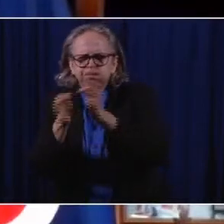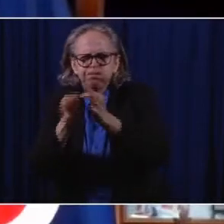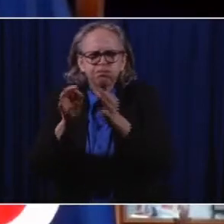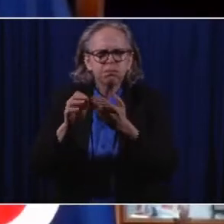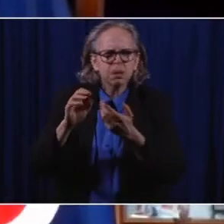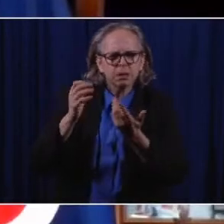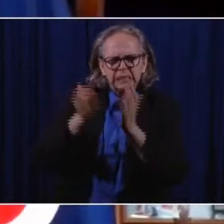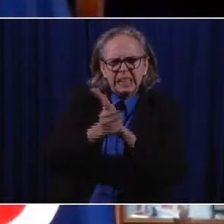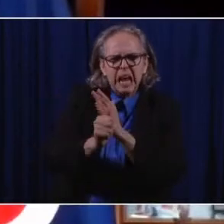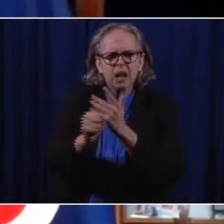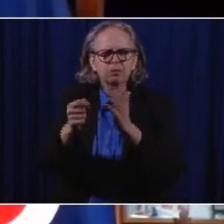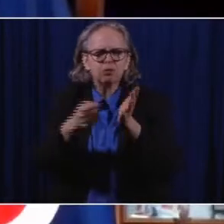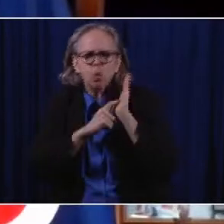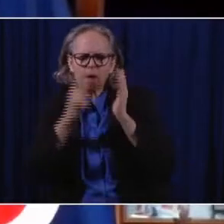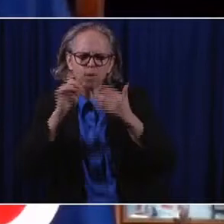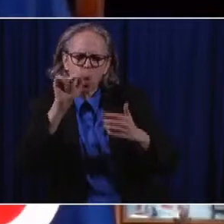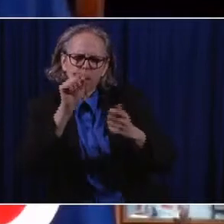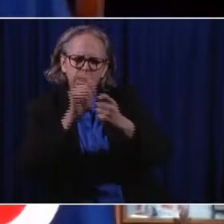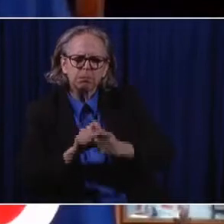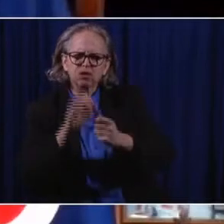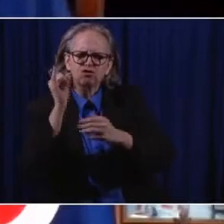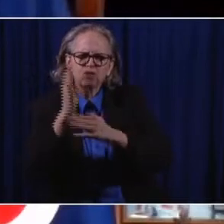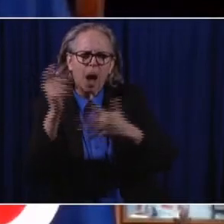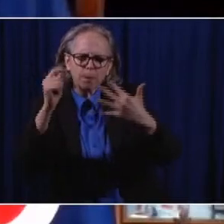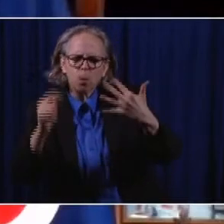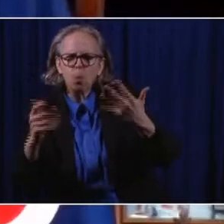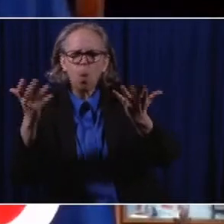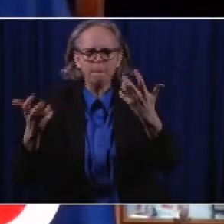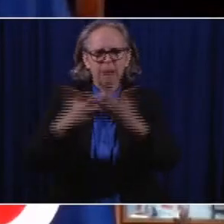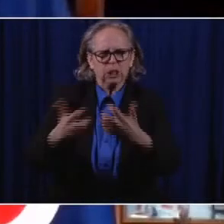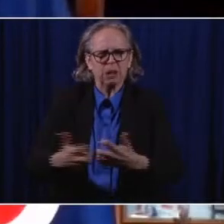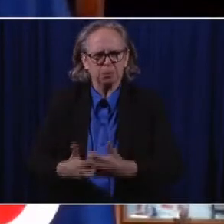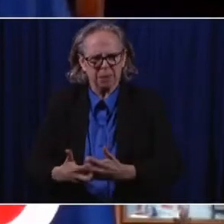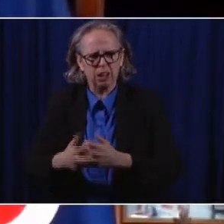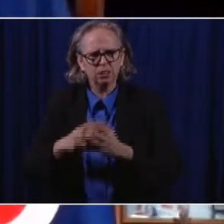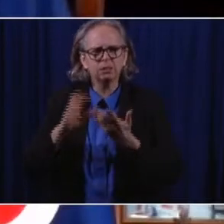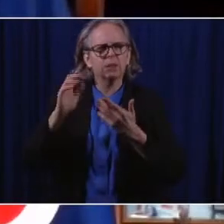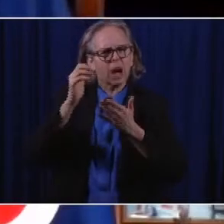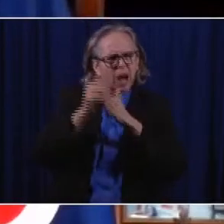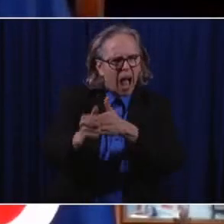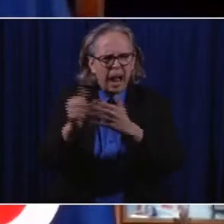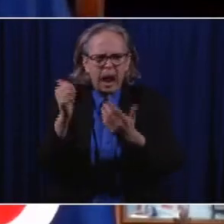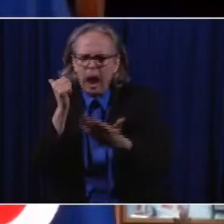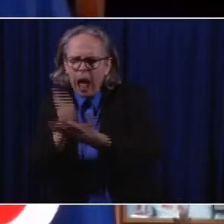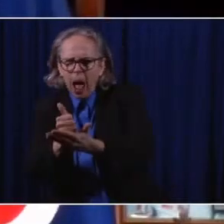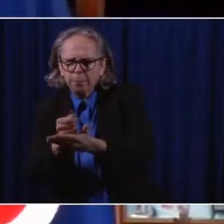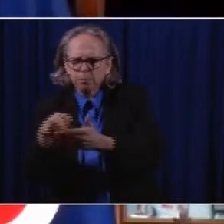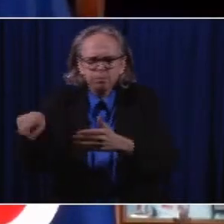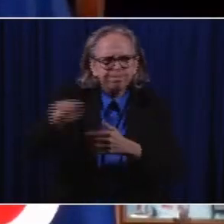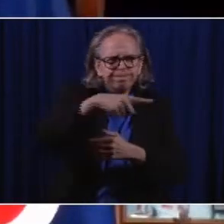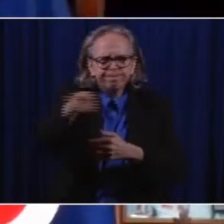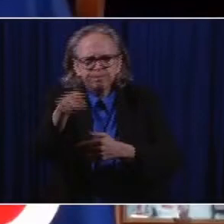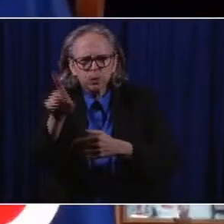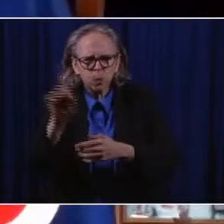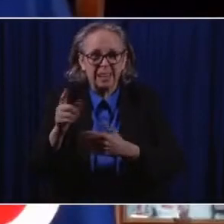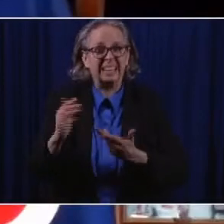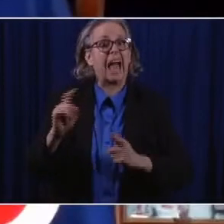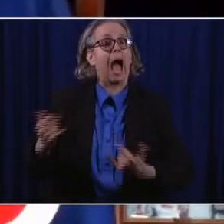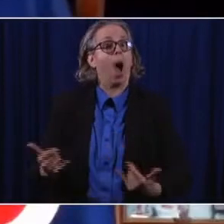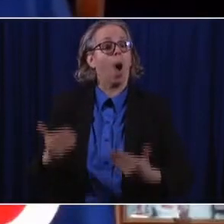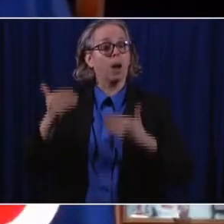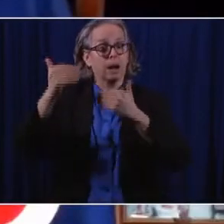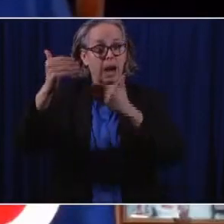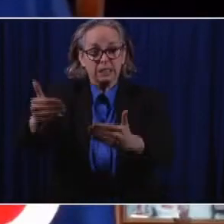that they have a greater likelihood of being successful at the career fair. The next career fair is Thursday, December the